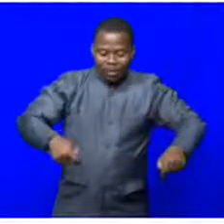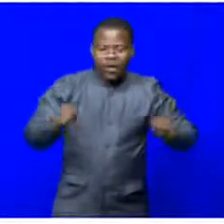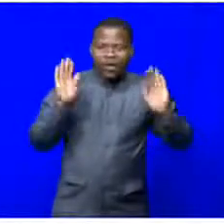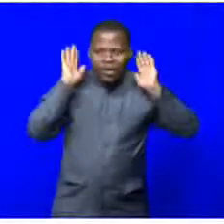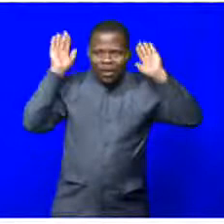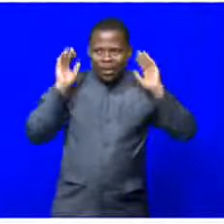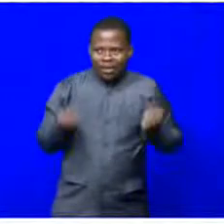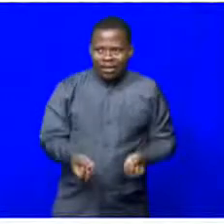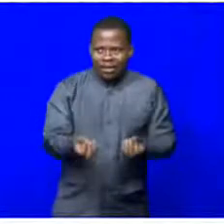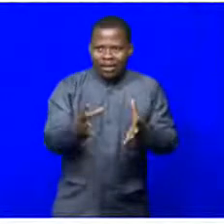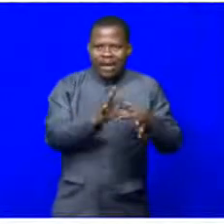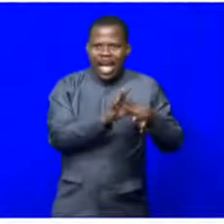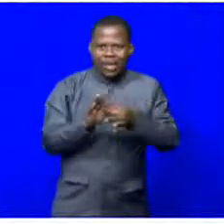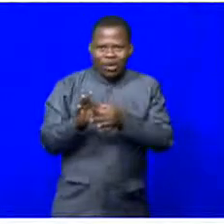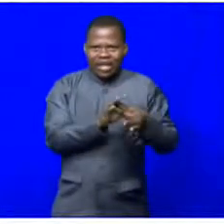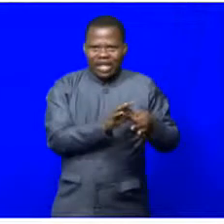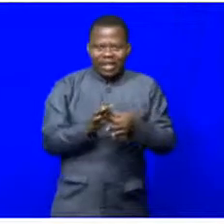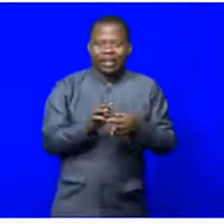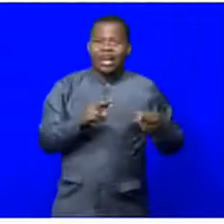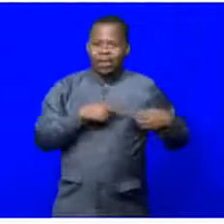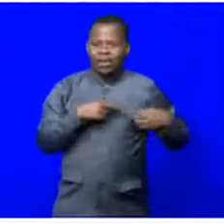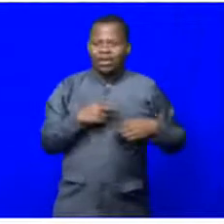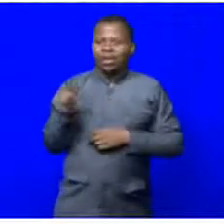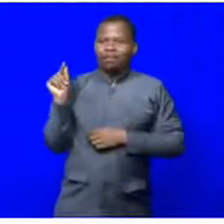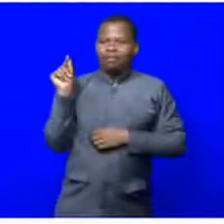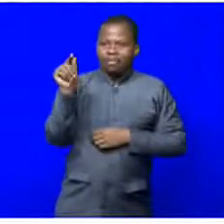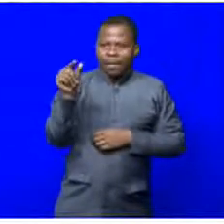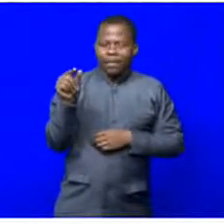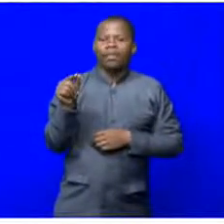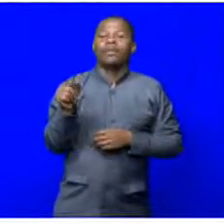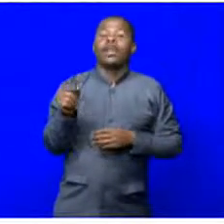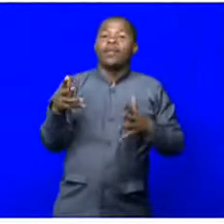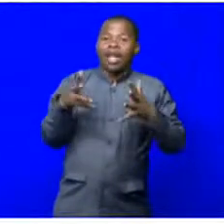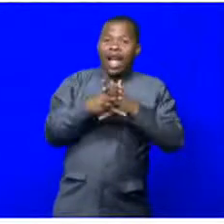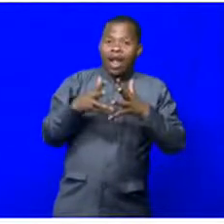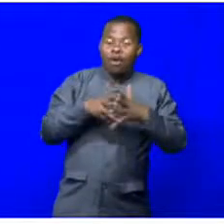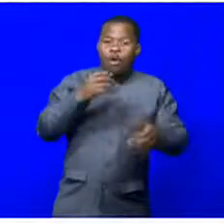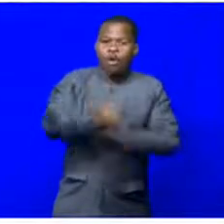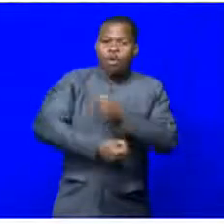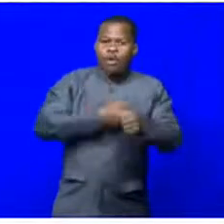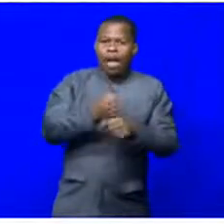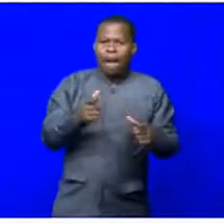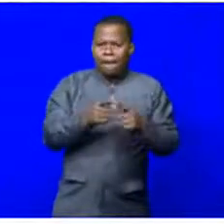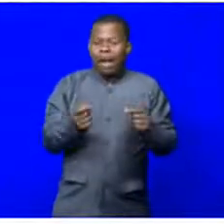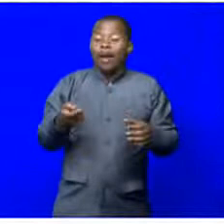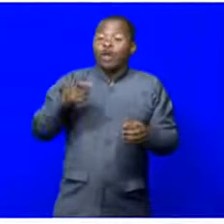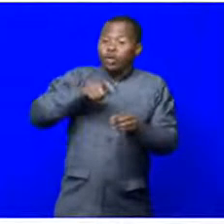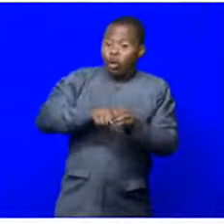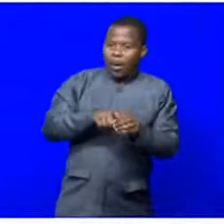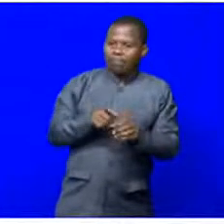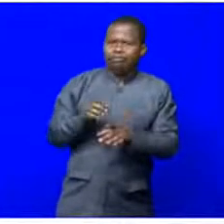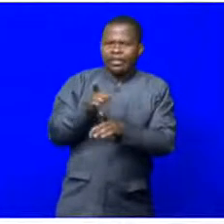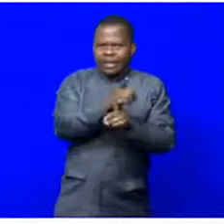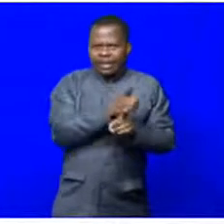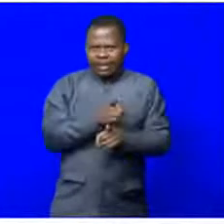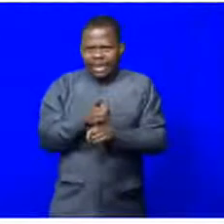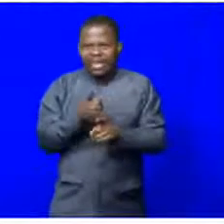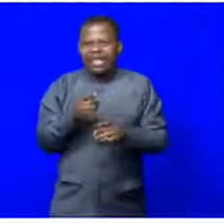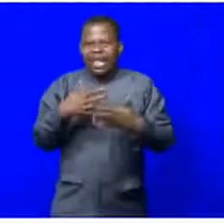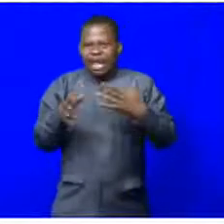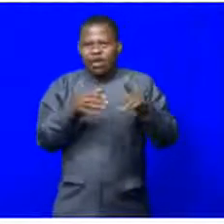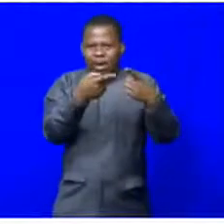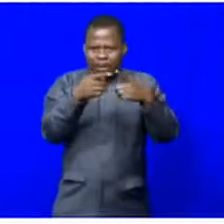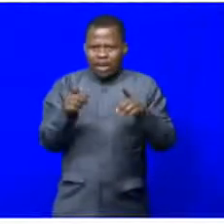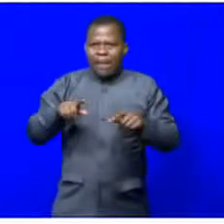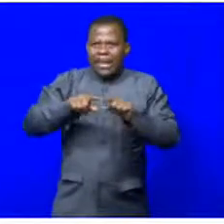Kutemidlalo inhlangano lengameleyo umdlalo wemadathi kule mpelasonto beyibambe umhlangano wayo wokuphetha umnyaka lapho khona emacembu